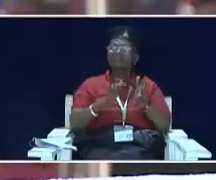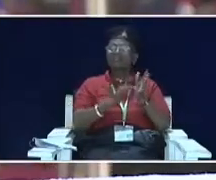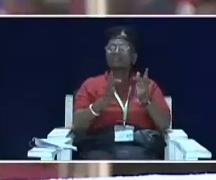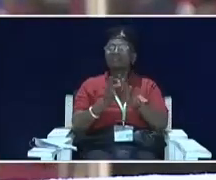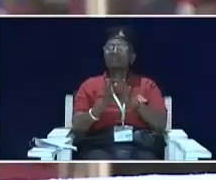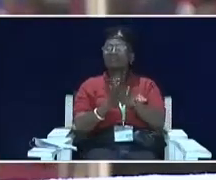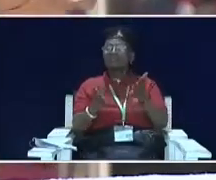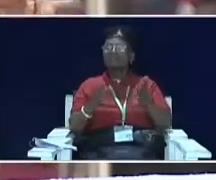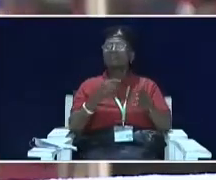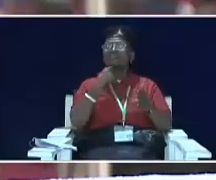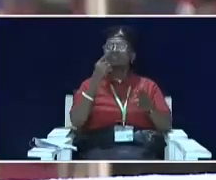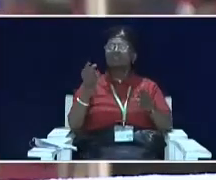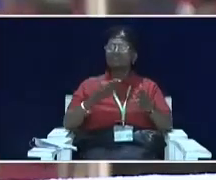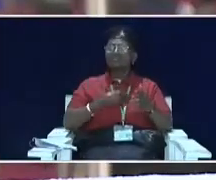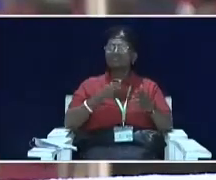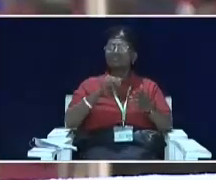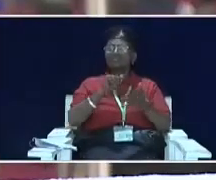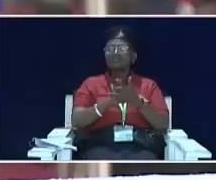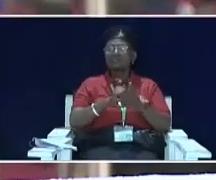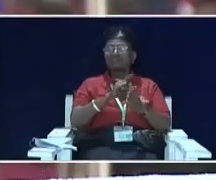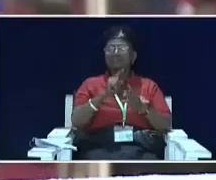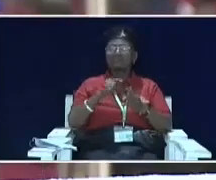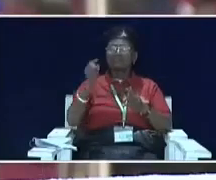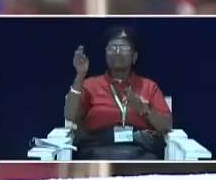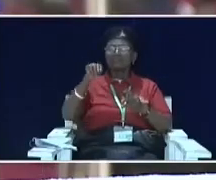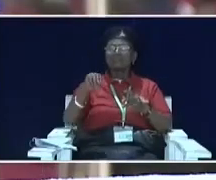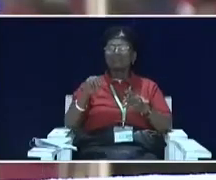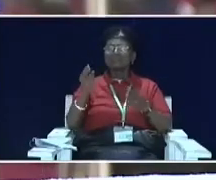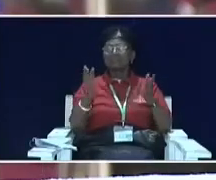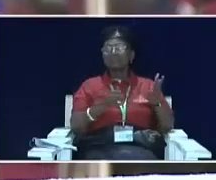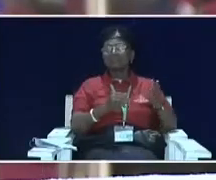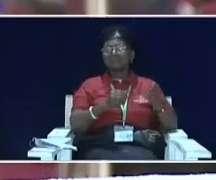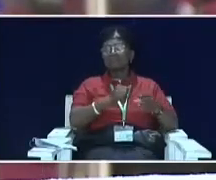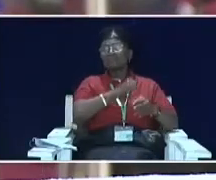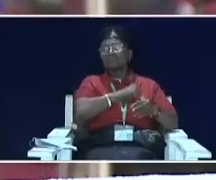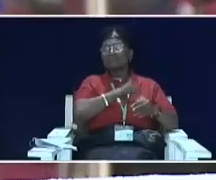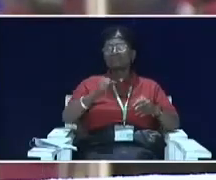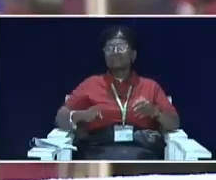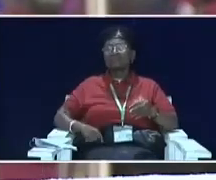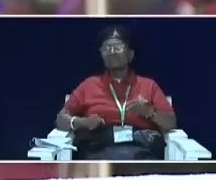brought Samson bound to the enemies,